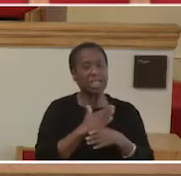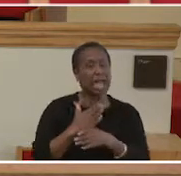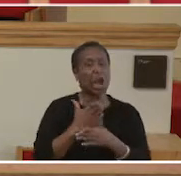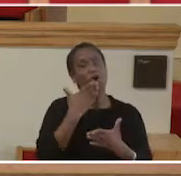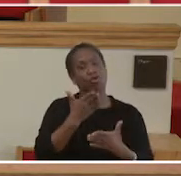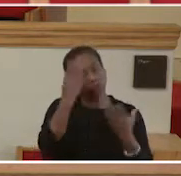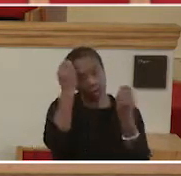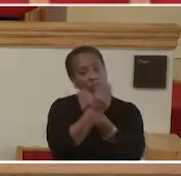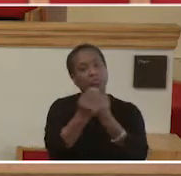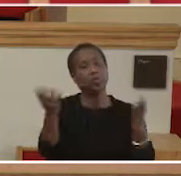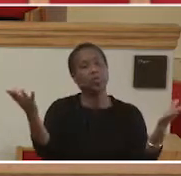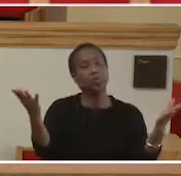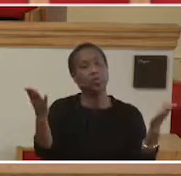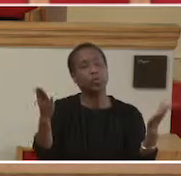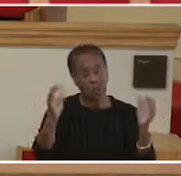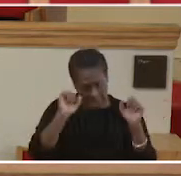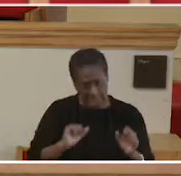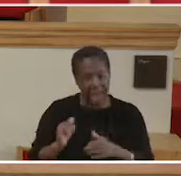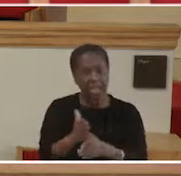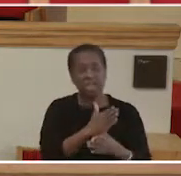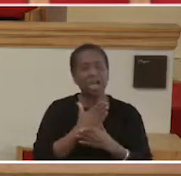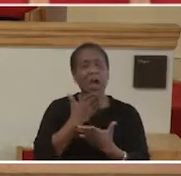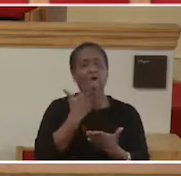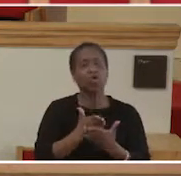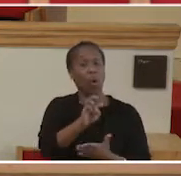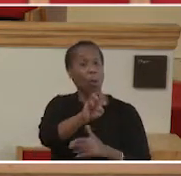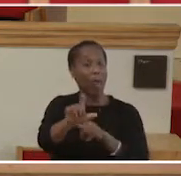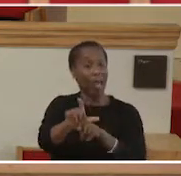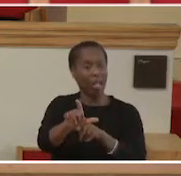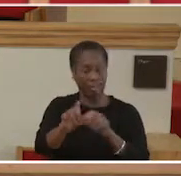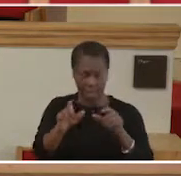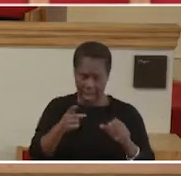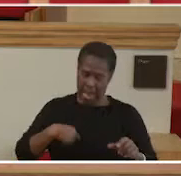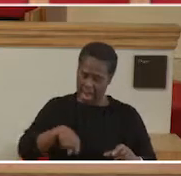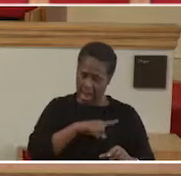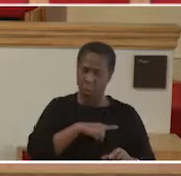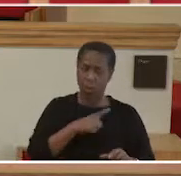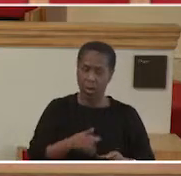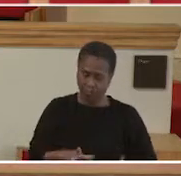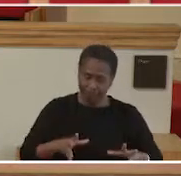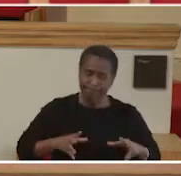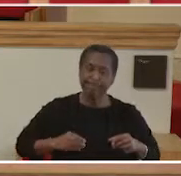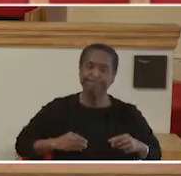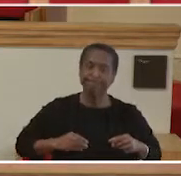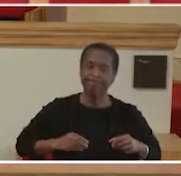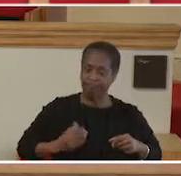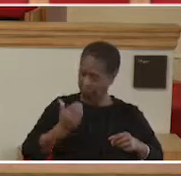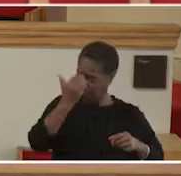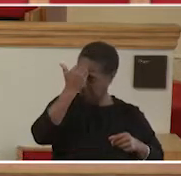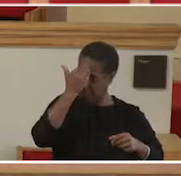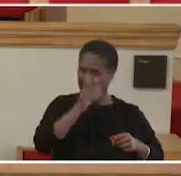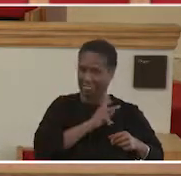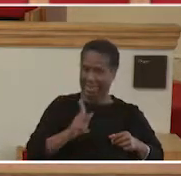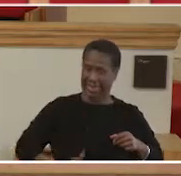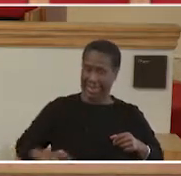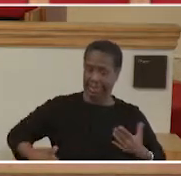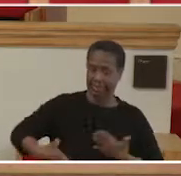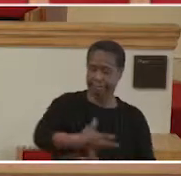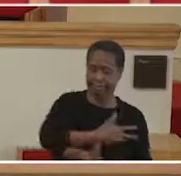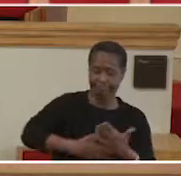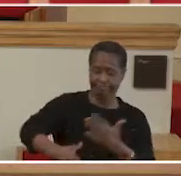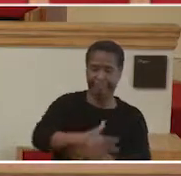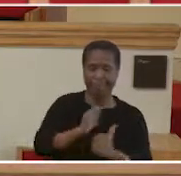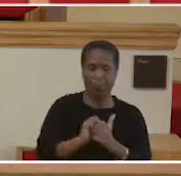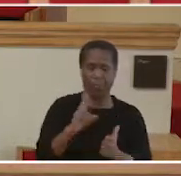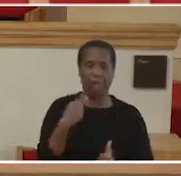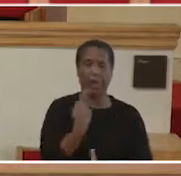news, and who embody the fact that the King is among us. So now,